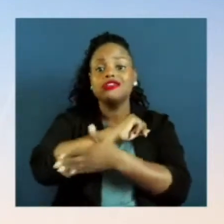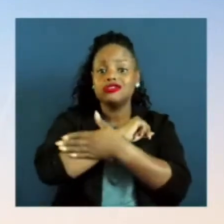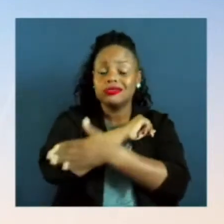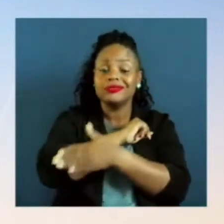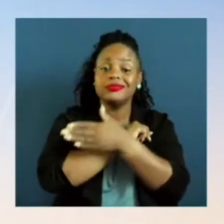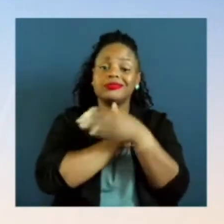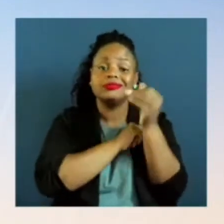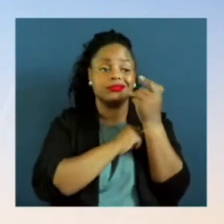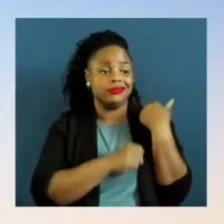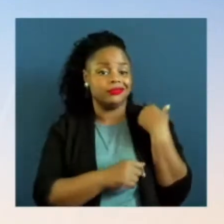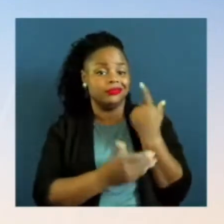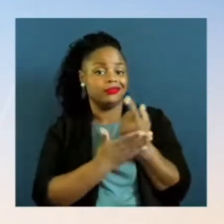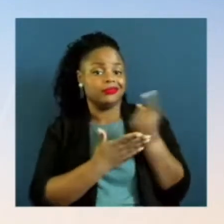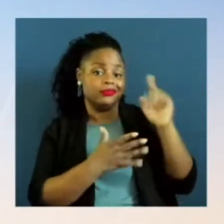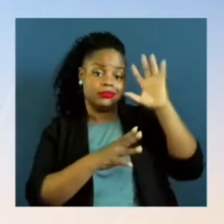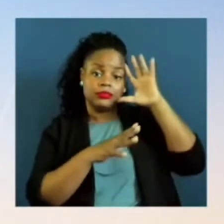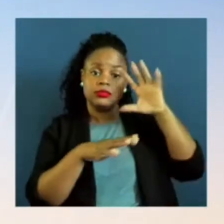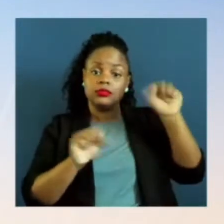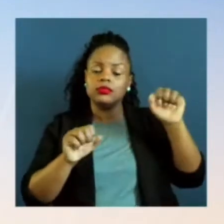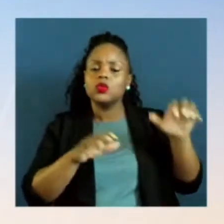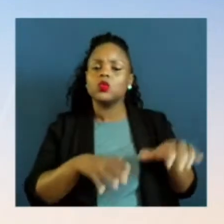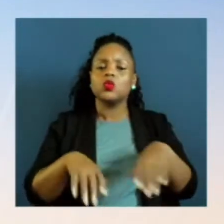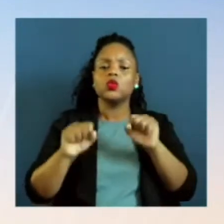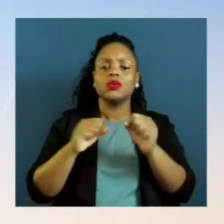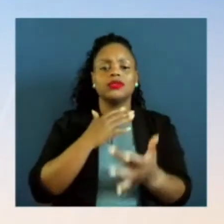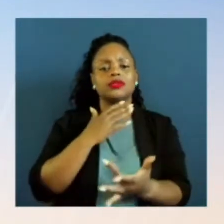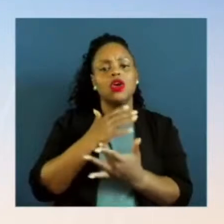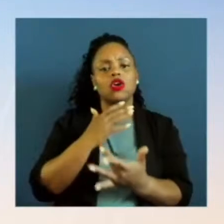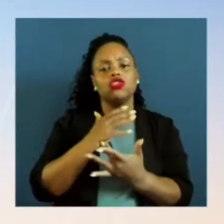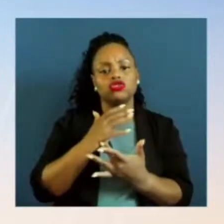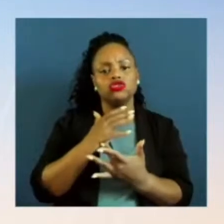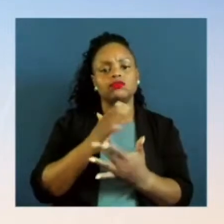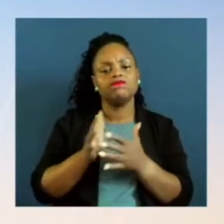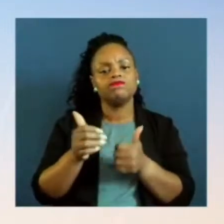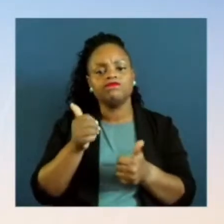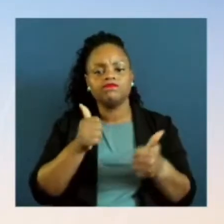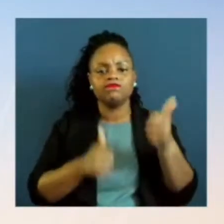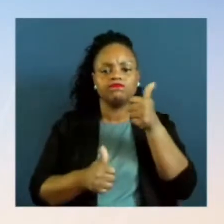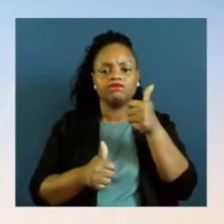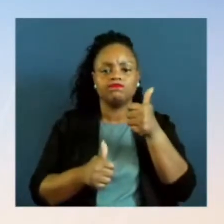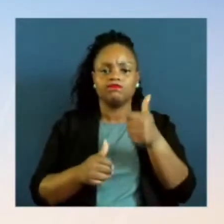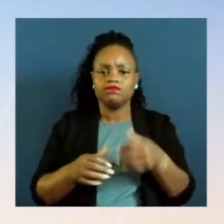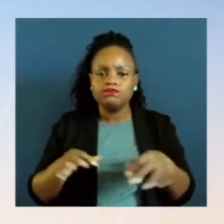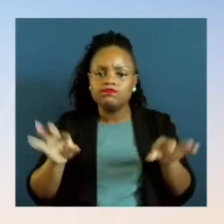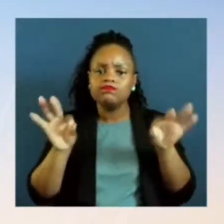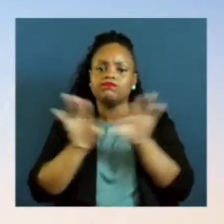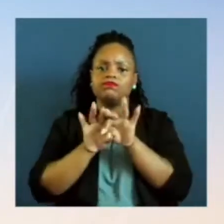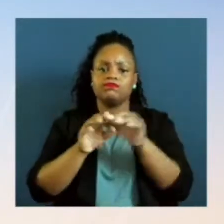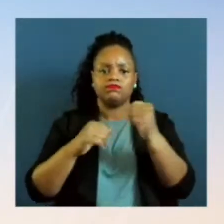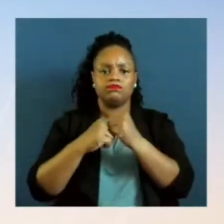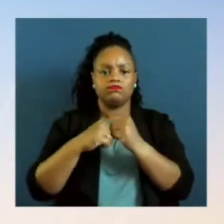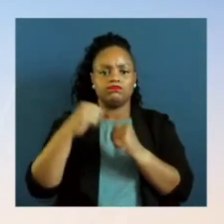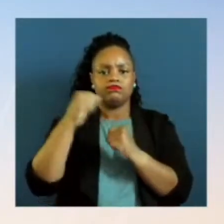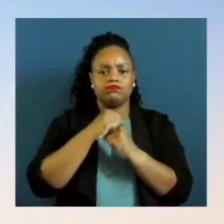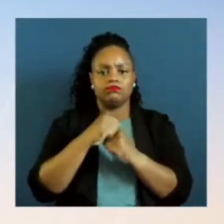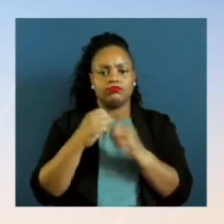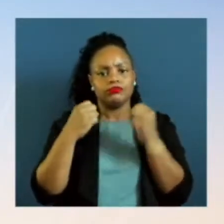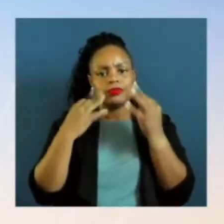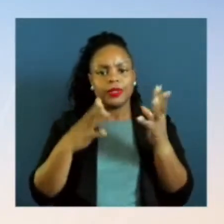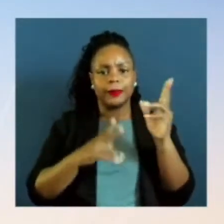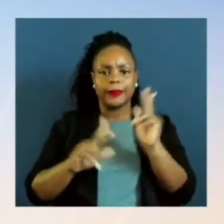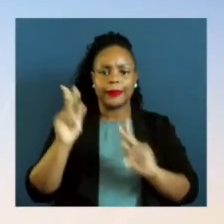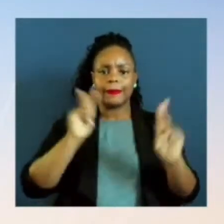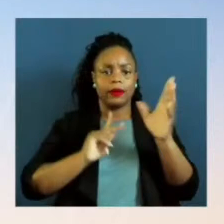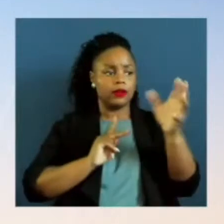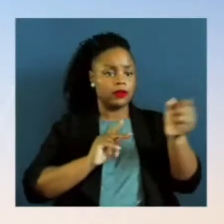companies, education firms, critical infrastructure, and others to focus on addressing the root causes of cyber. The technology companies